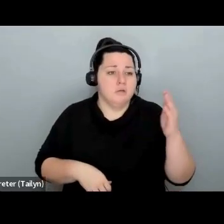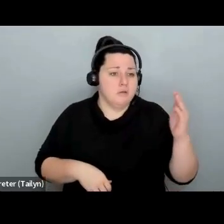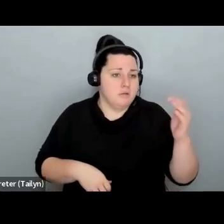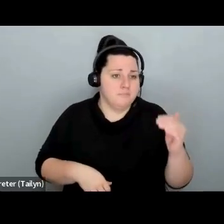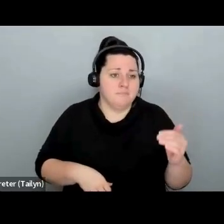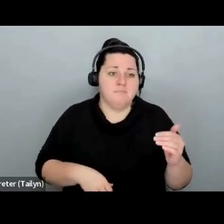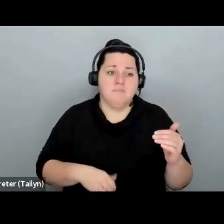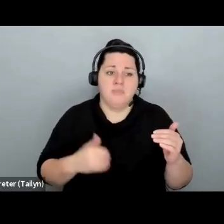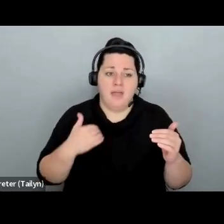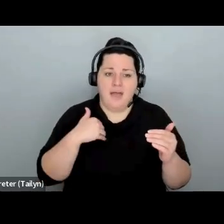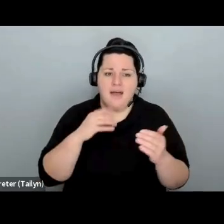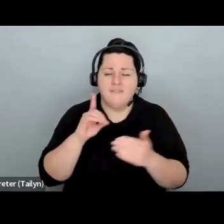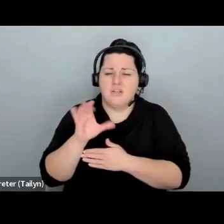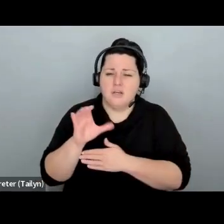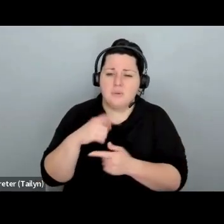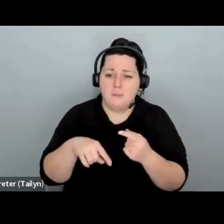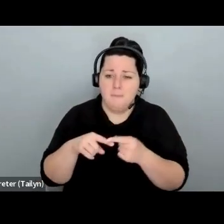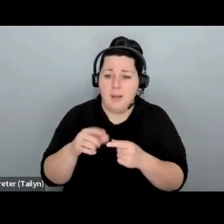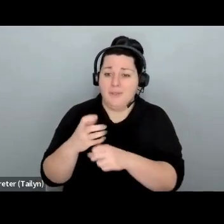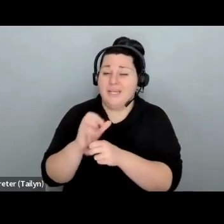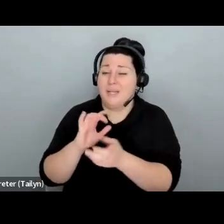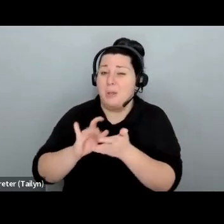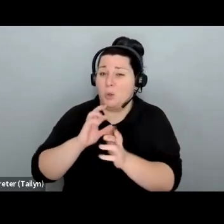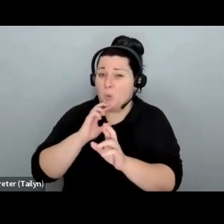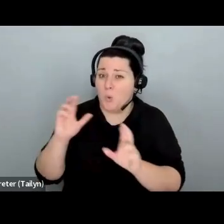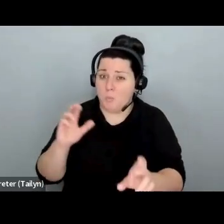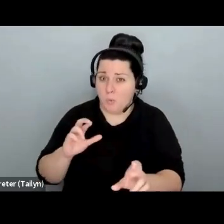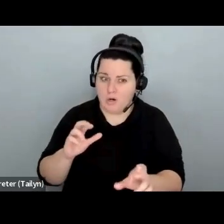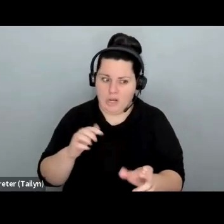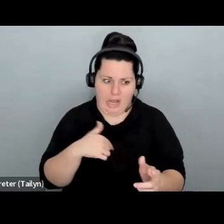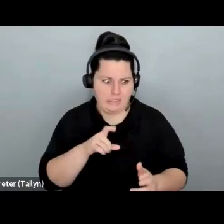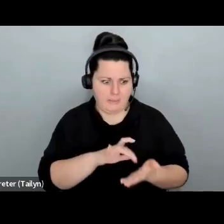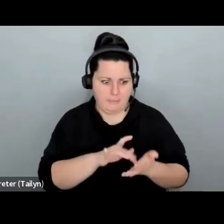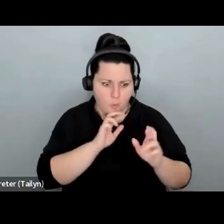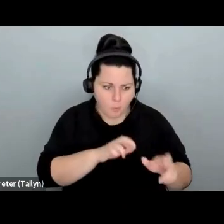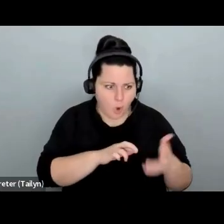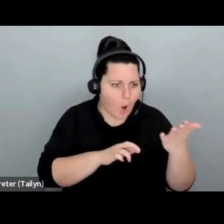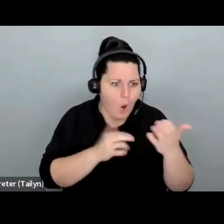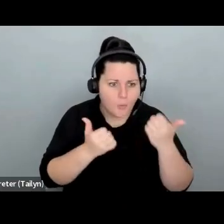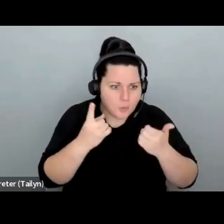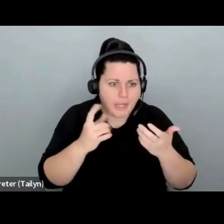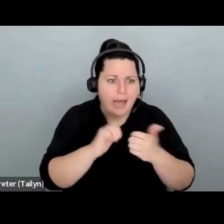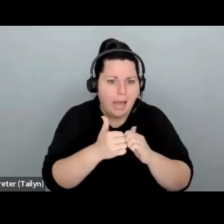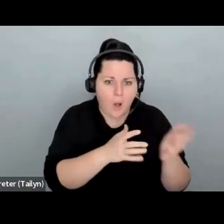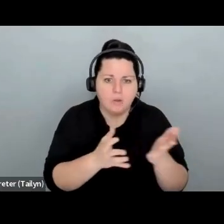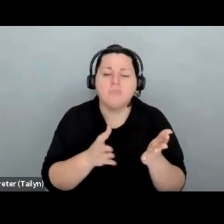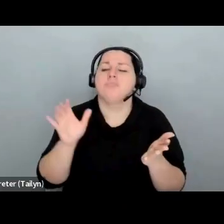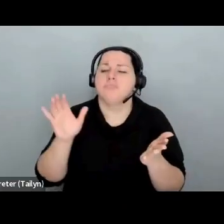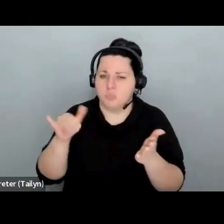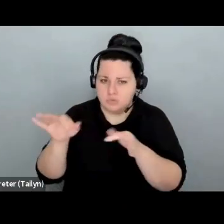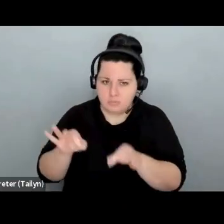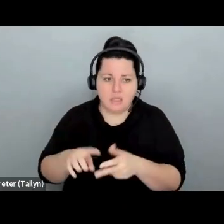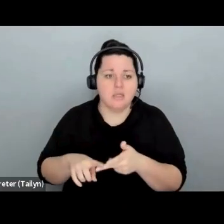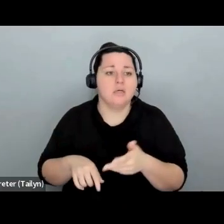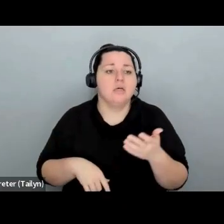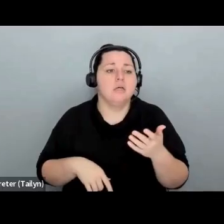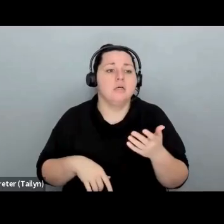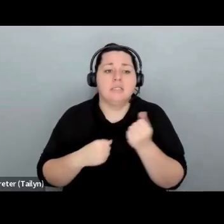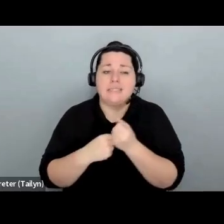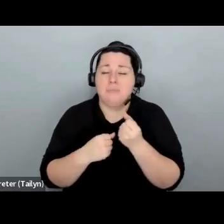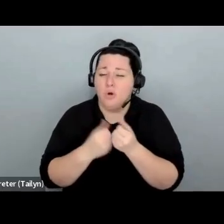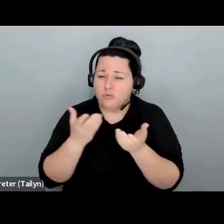document on obtaining the medical report that you're required to have. There's the supportive services